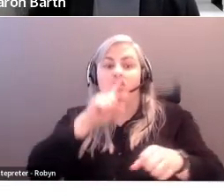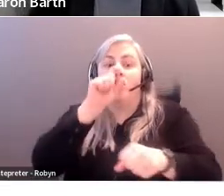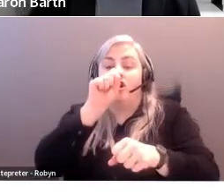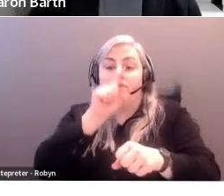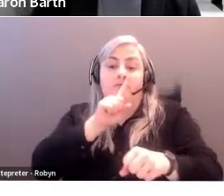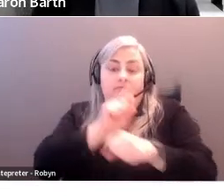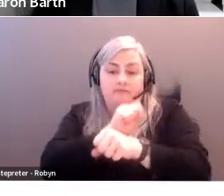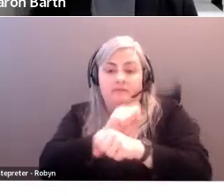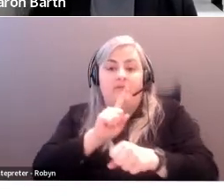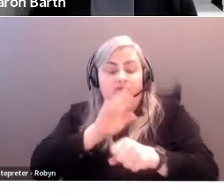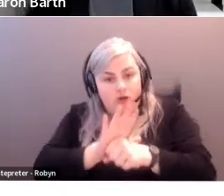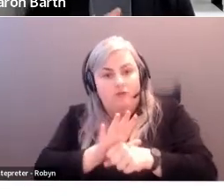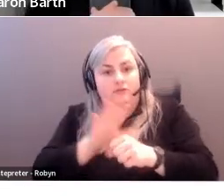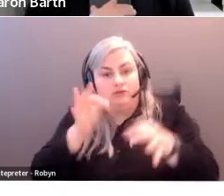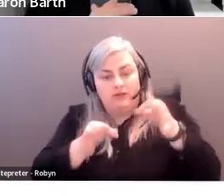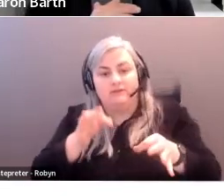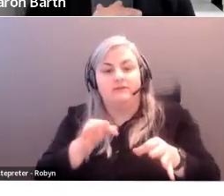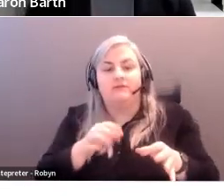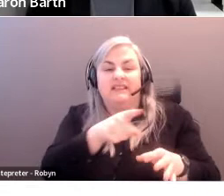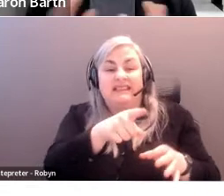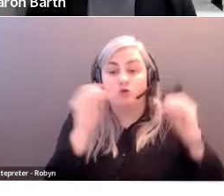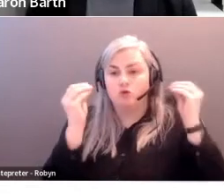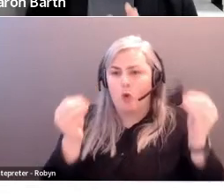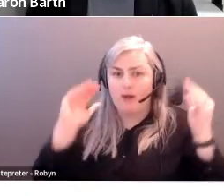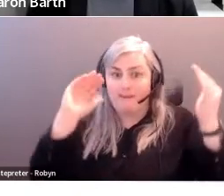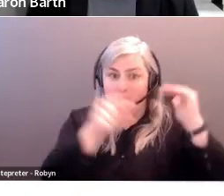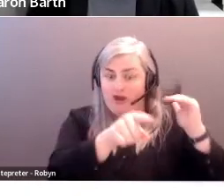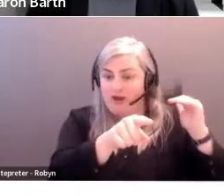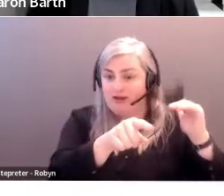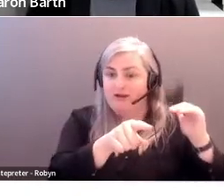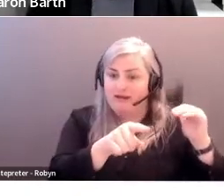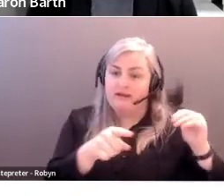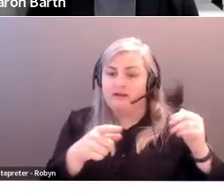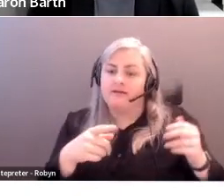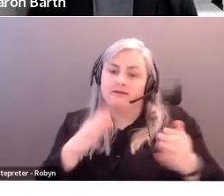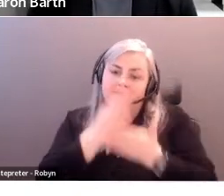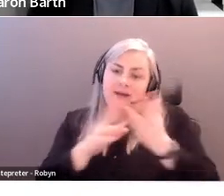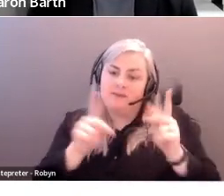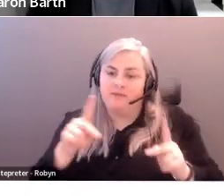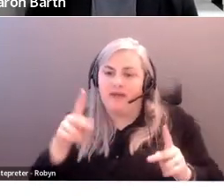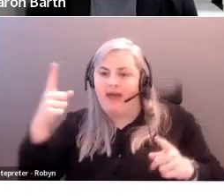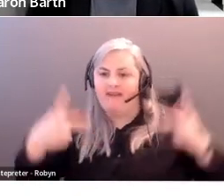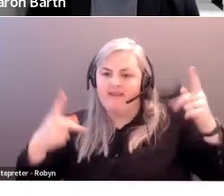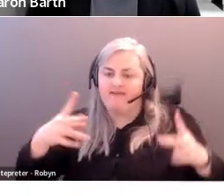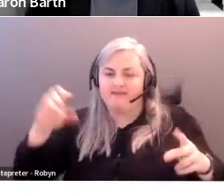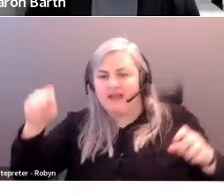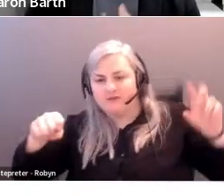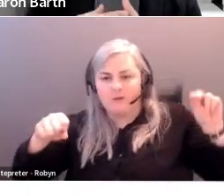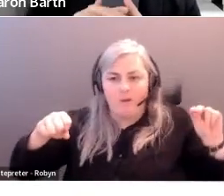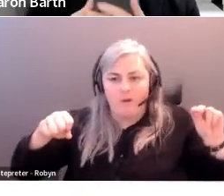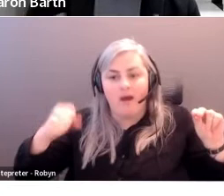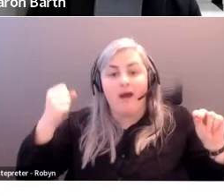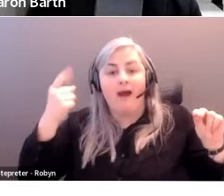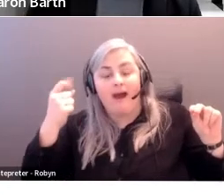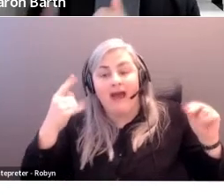the abstract with no anchor, usually we get kind of half and half. Yes, no, that it's expensive. But as